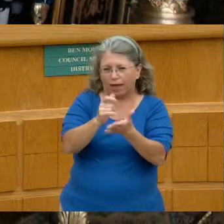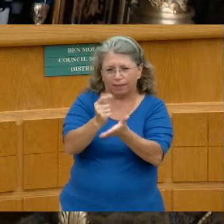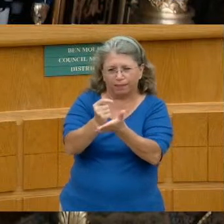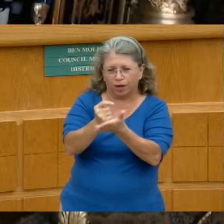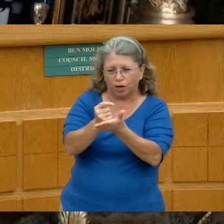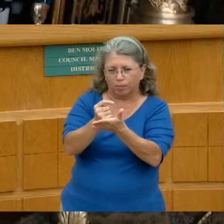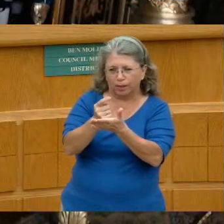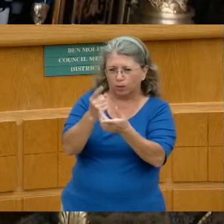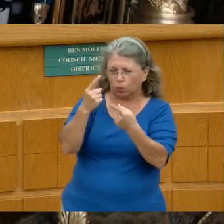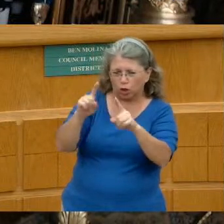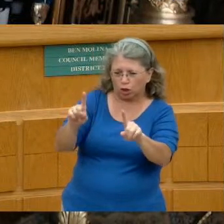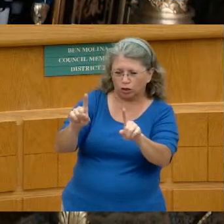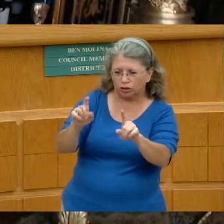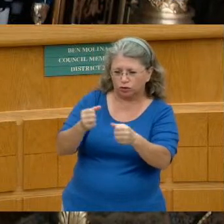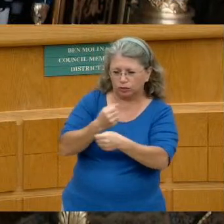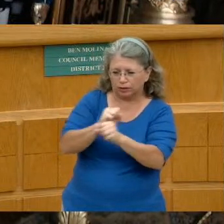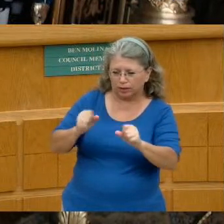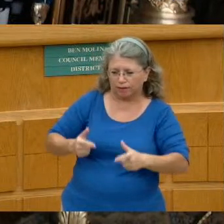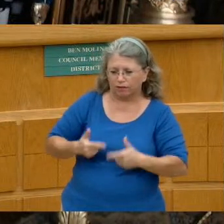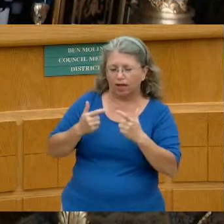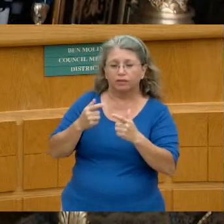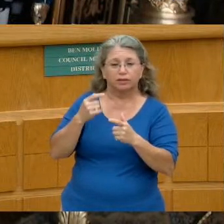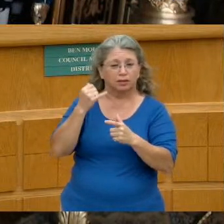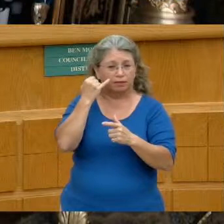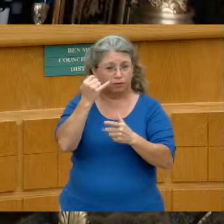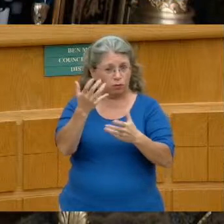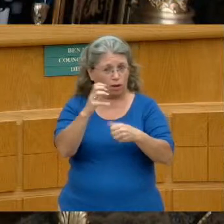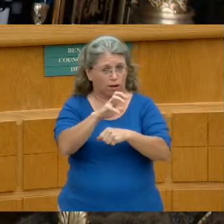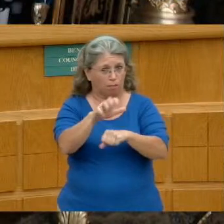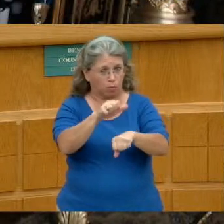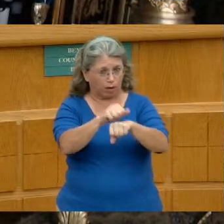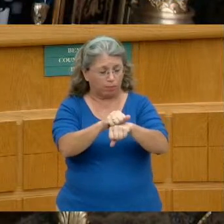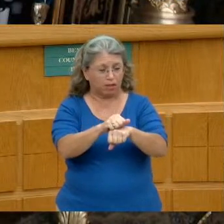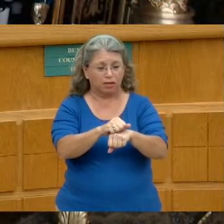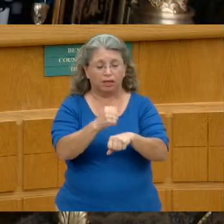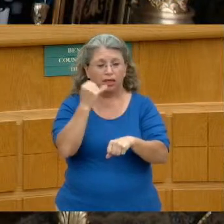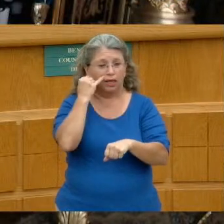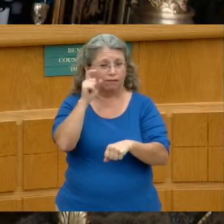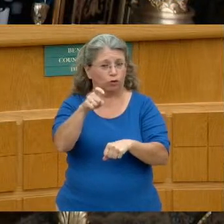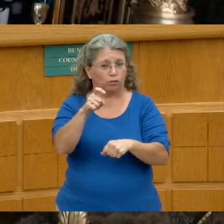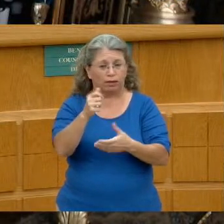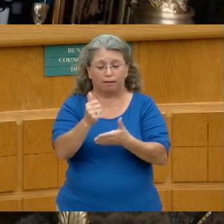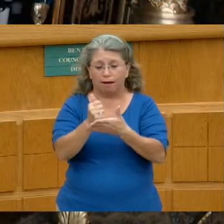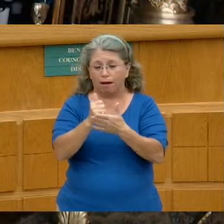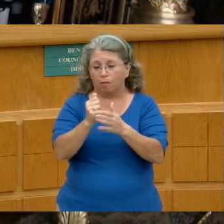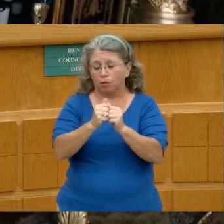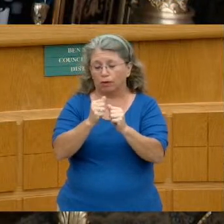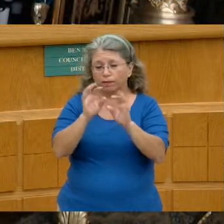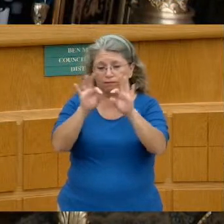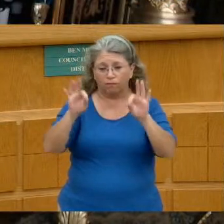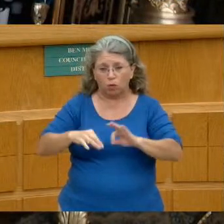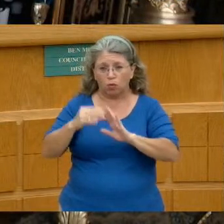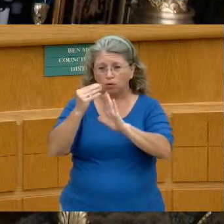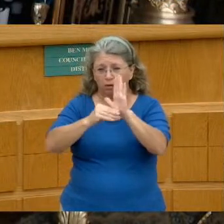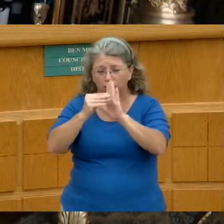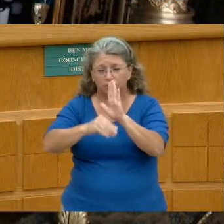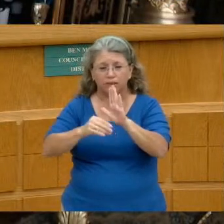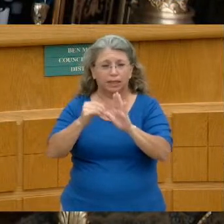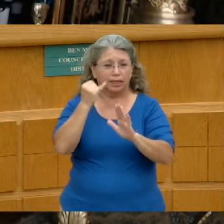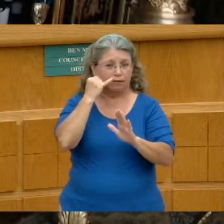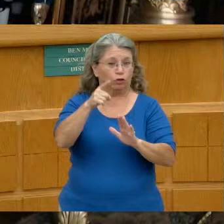save human life. But if you want an appointment and if you want some help getting all organized with the forms and you meet the